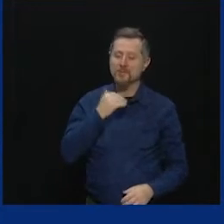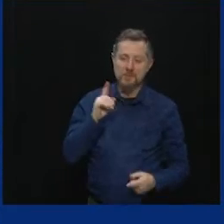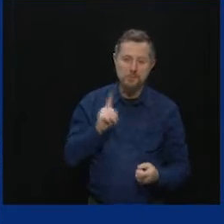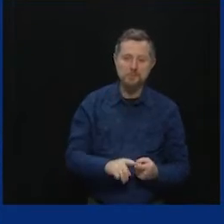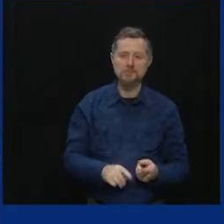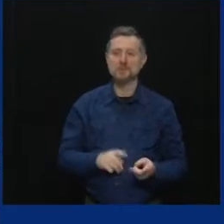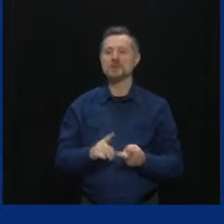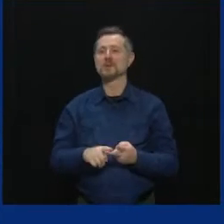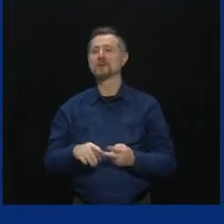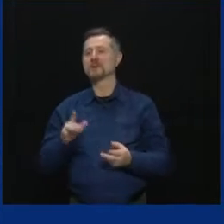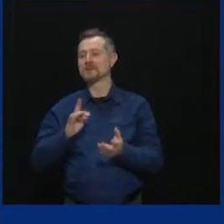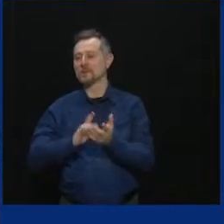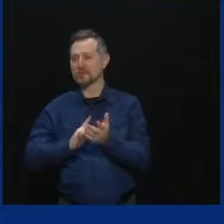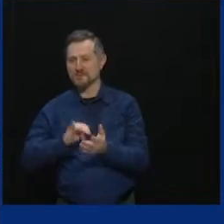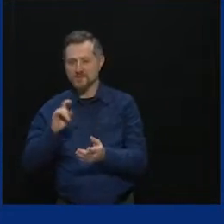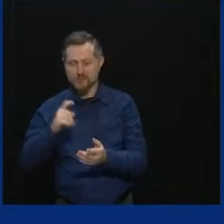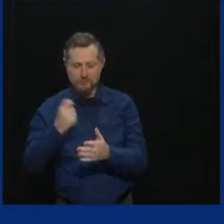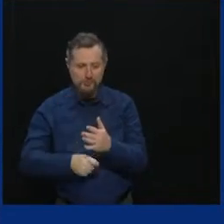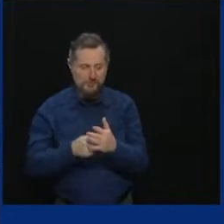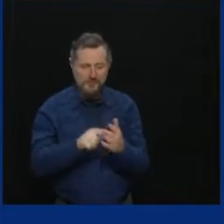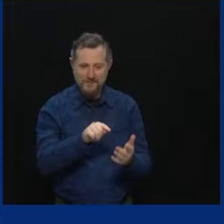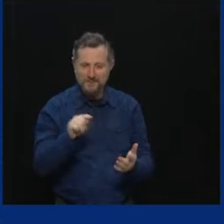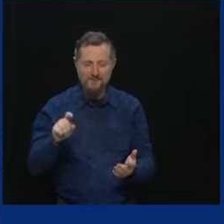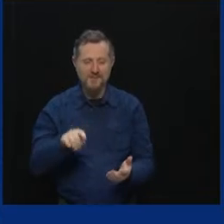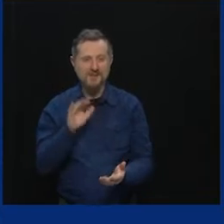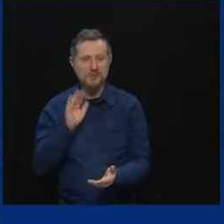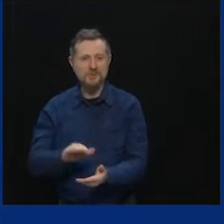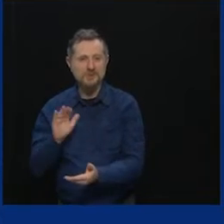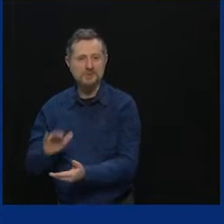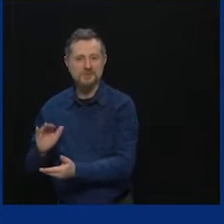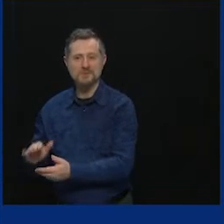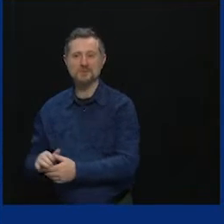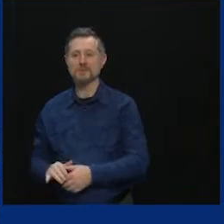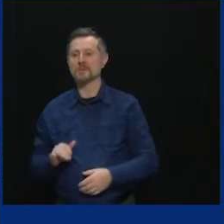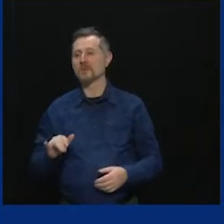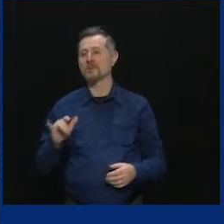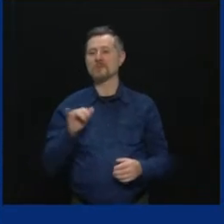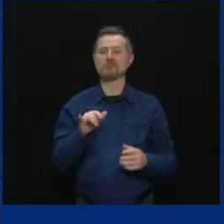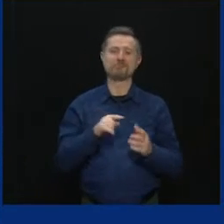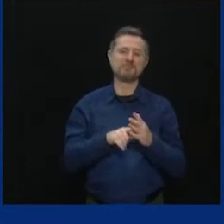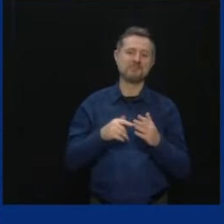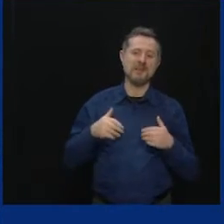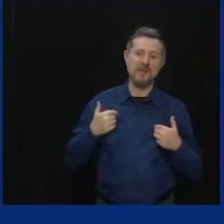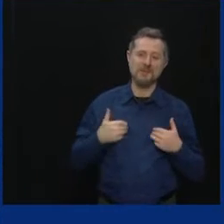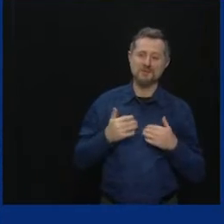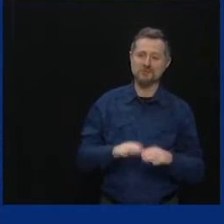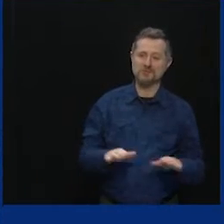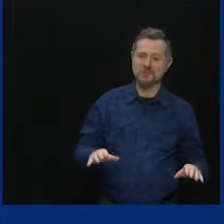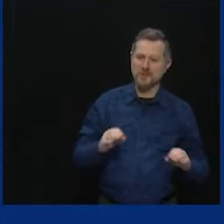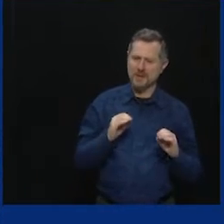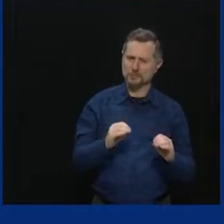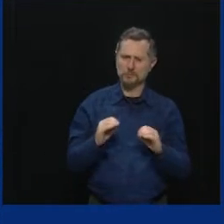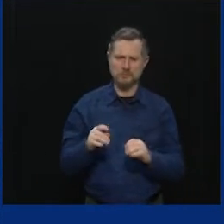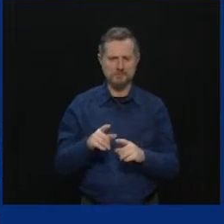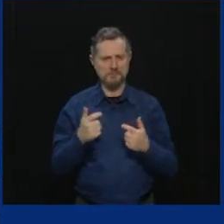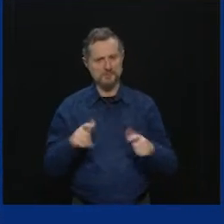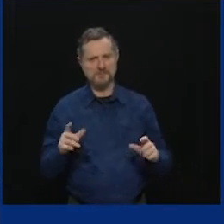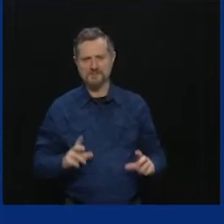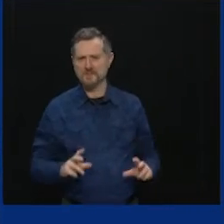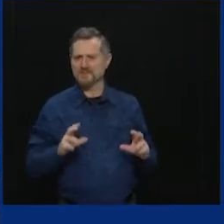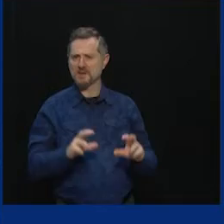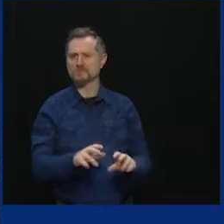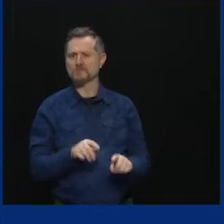down, which is tremendous for our seniors. In terms of early childhood education, it's the largest expansion of public education in